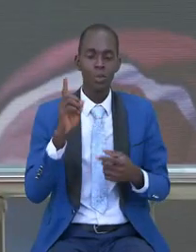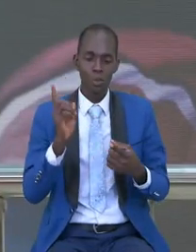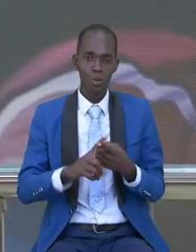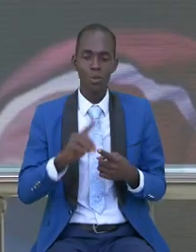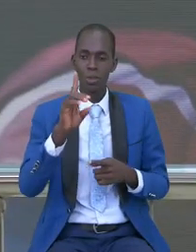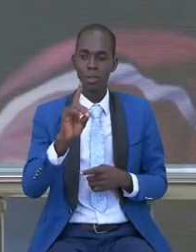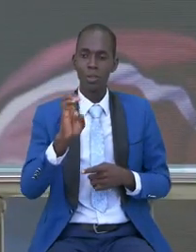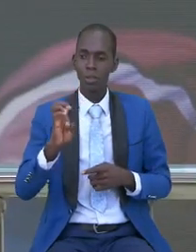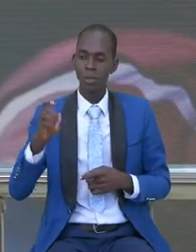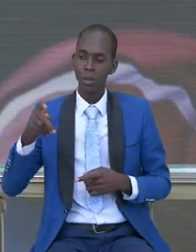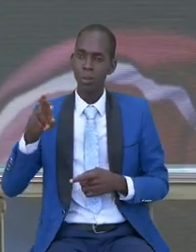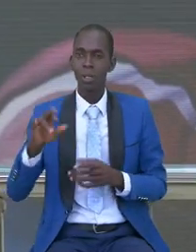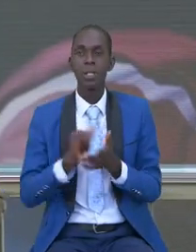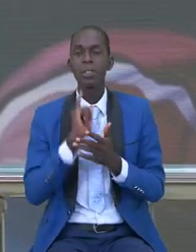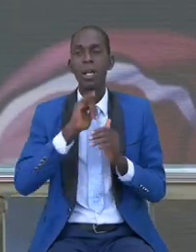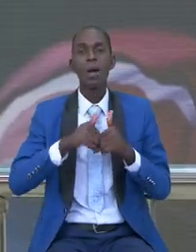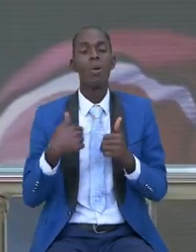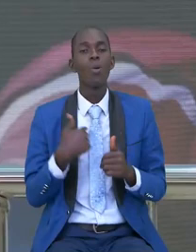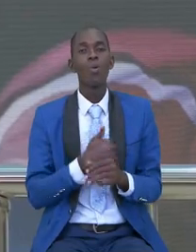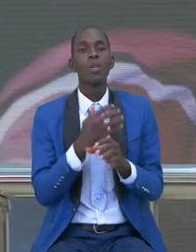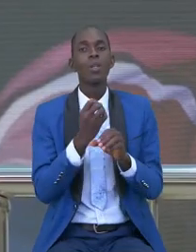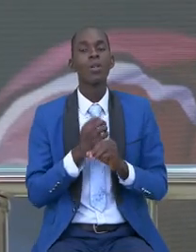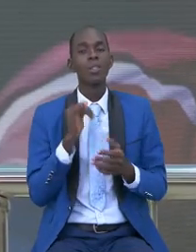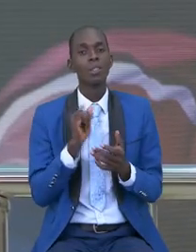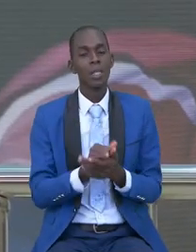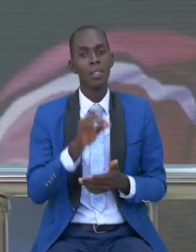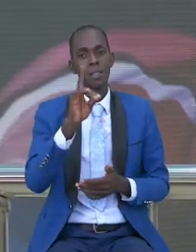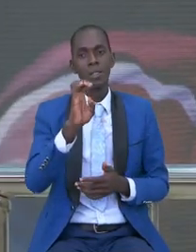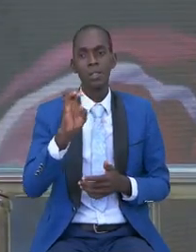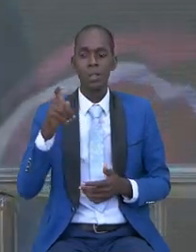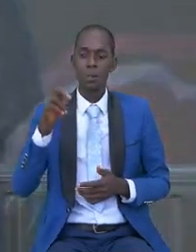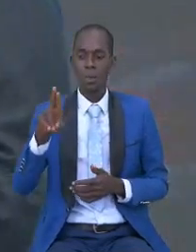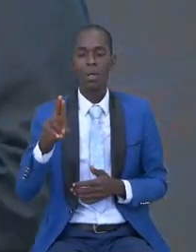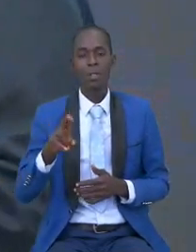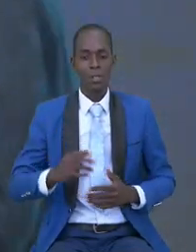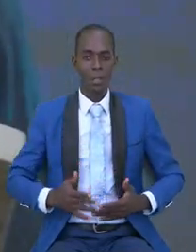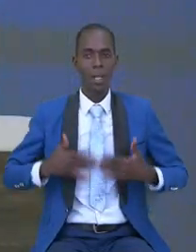Life Bible Church. And now he's called me to another level.